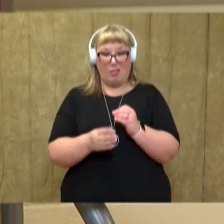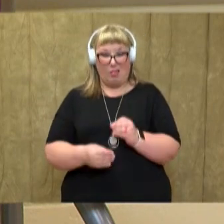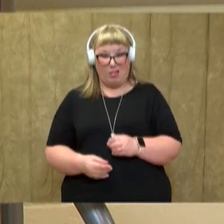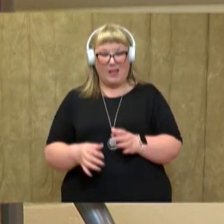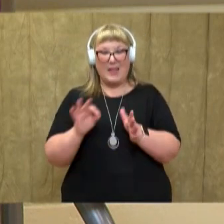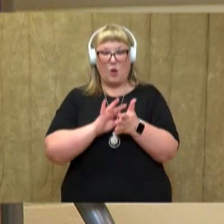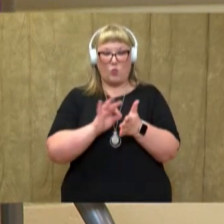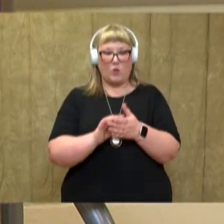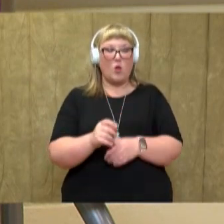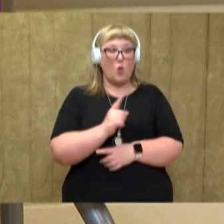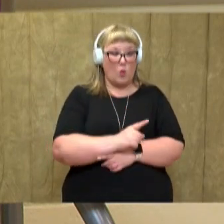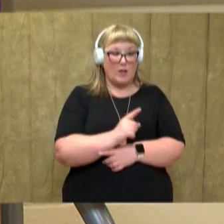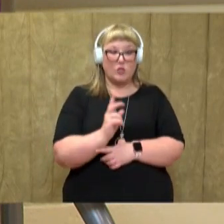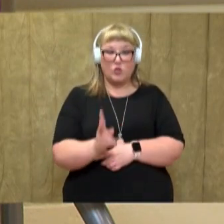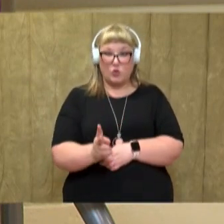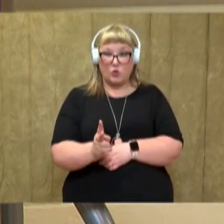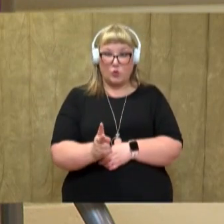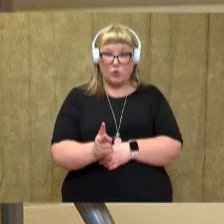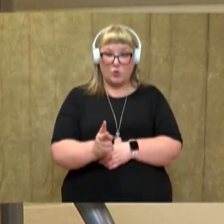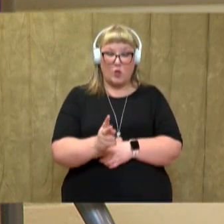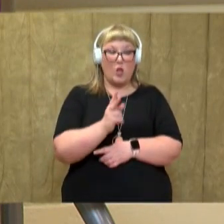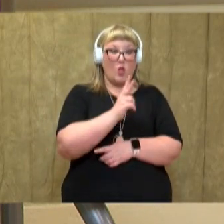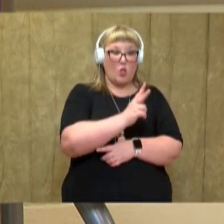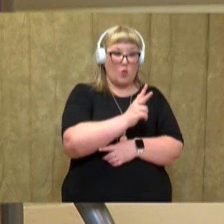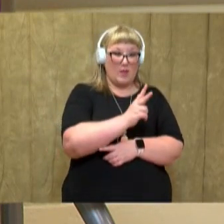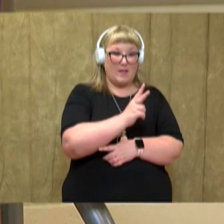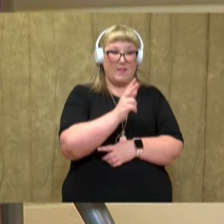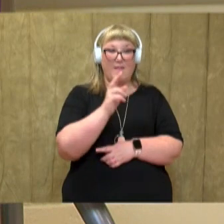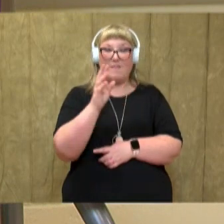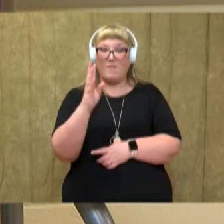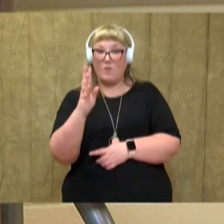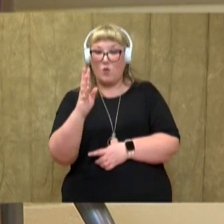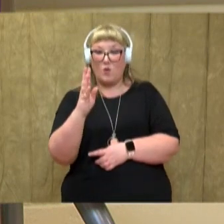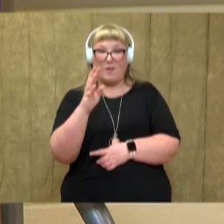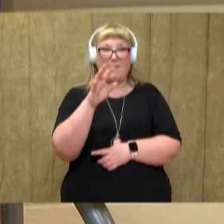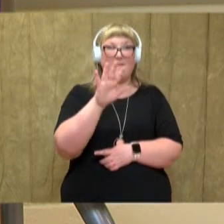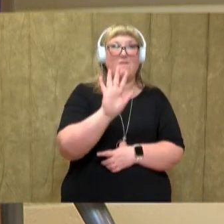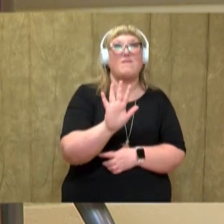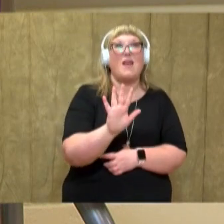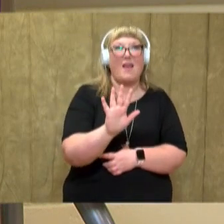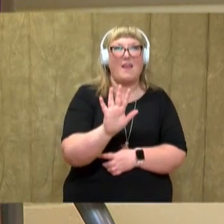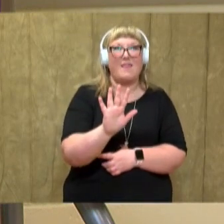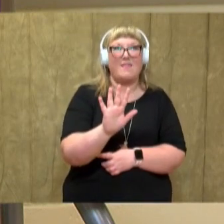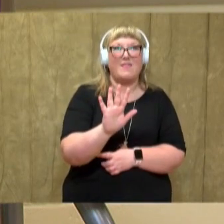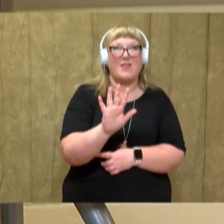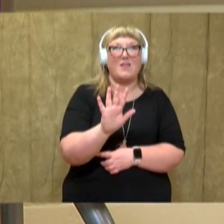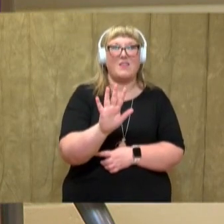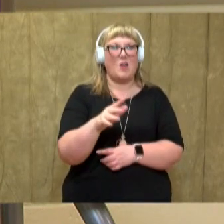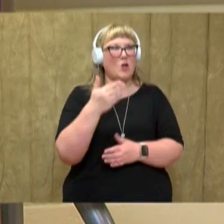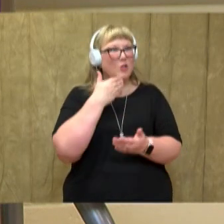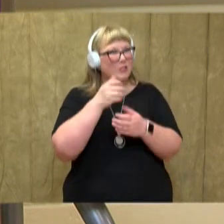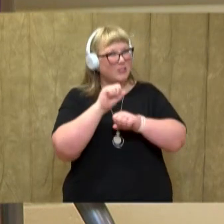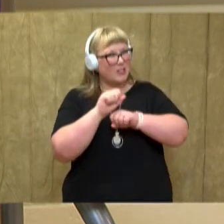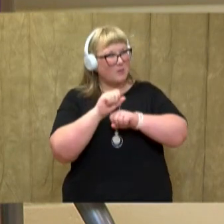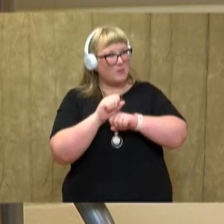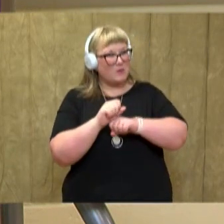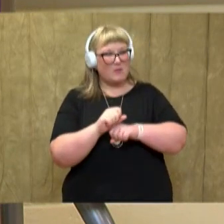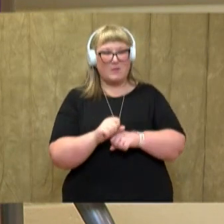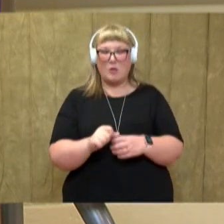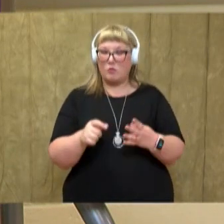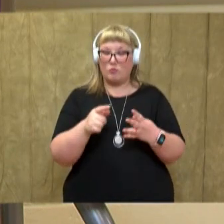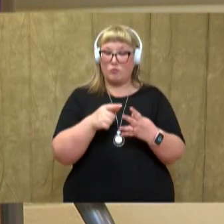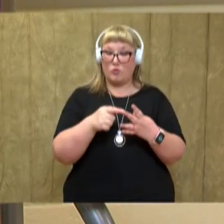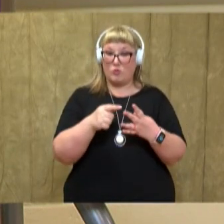together. 1, 2, 3, 4, 5. Good job. Another strategy